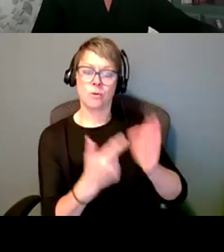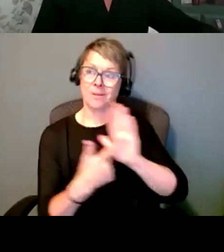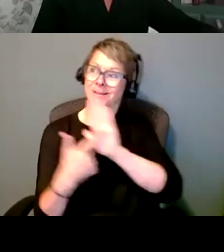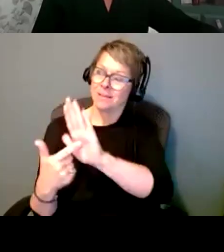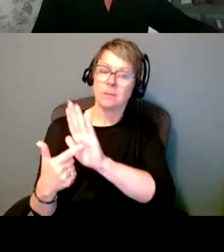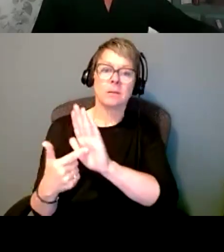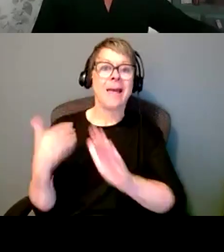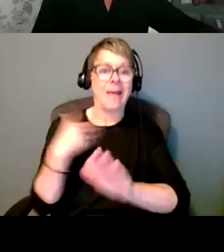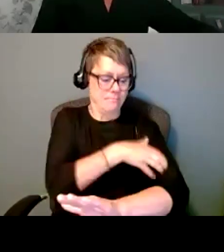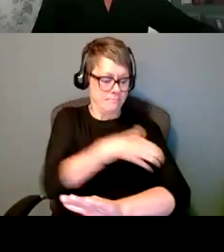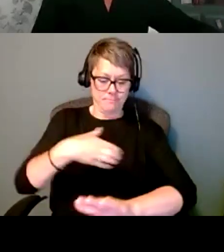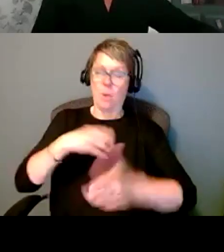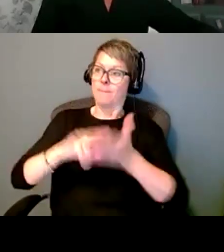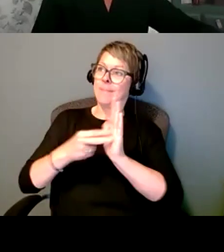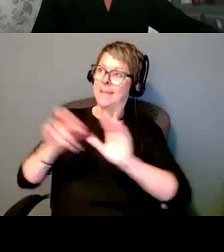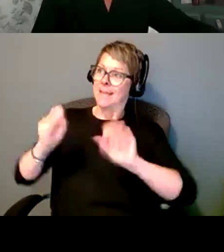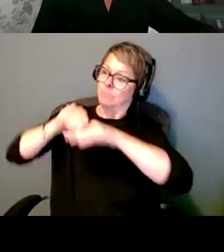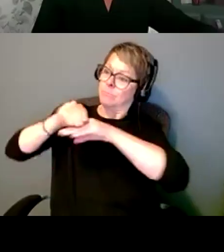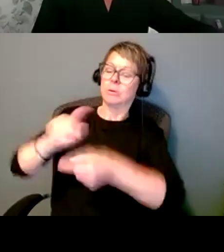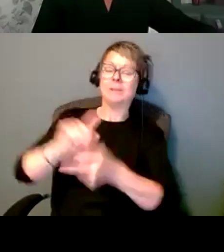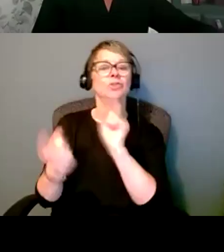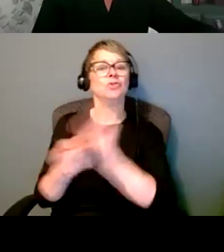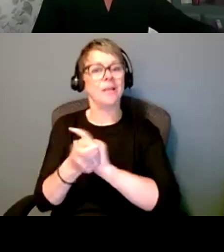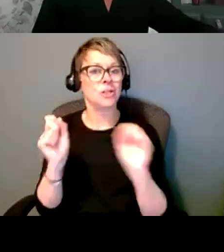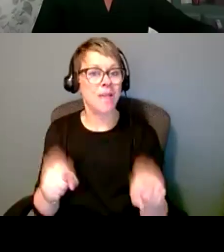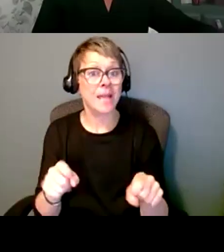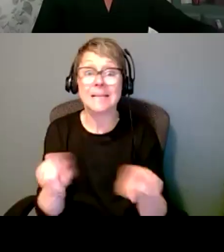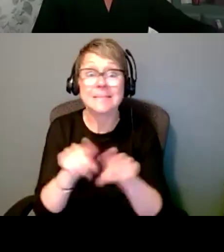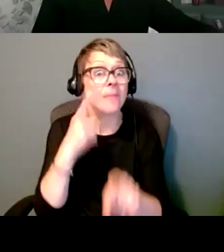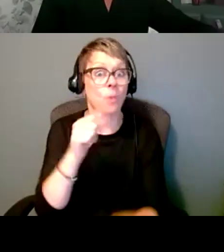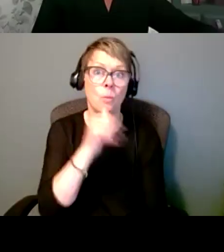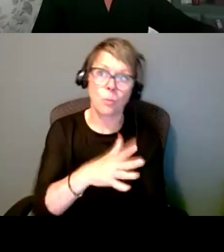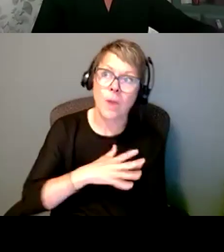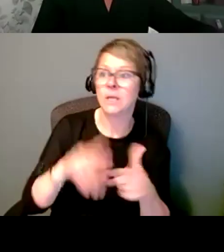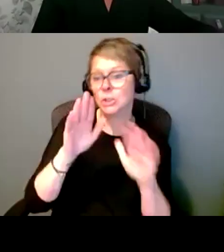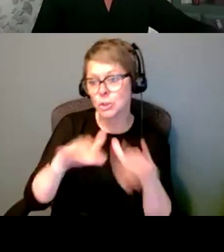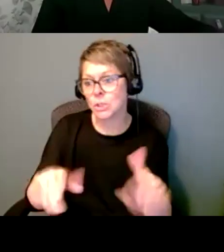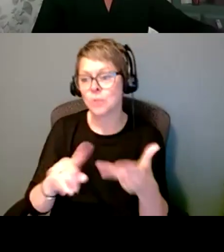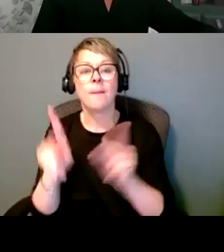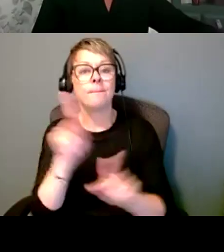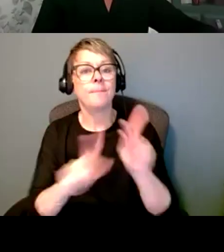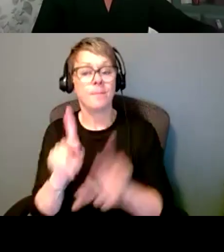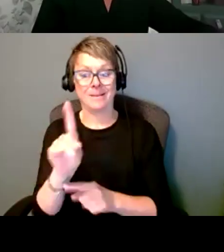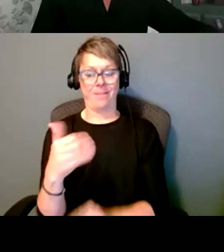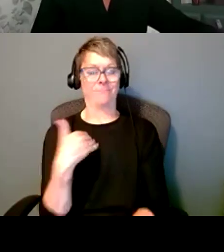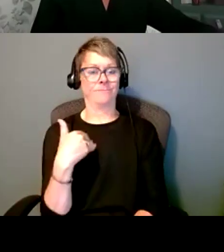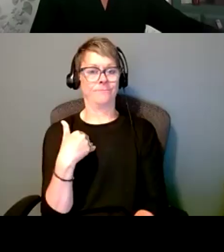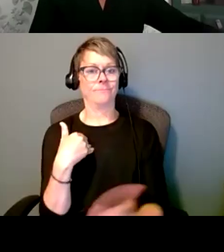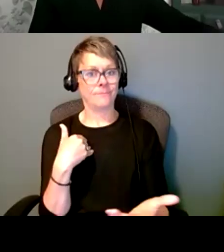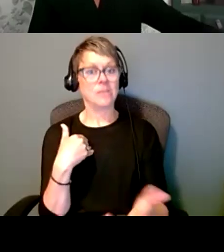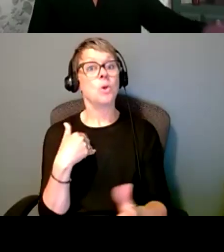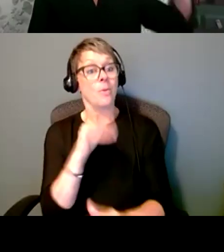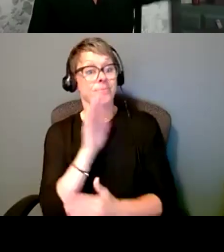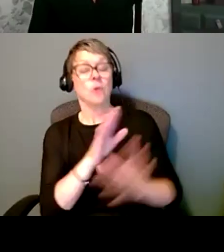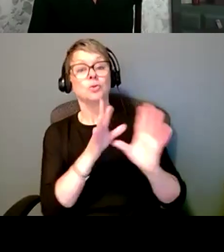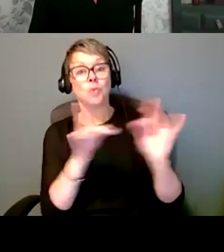in those ways, the way that they have made changes for women and children and persons with disabilities. So I think hearing the stories and being